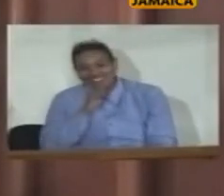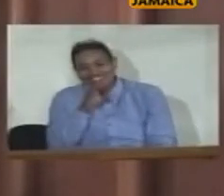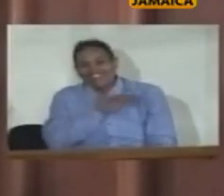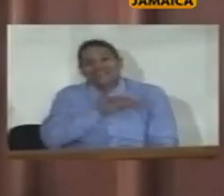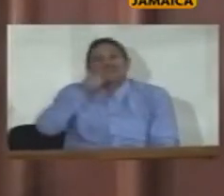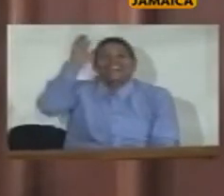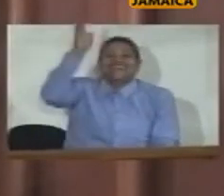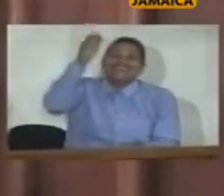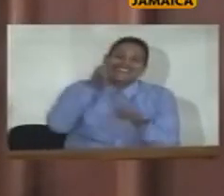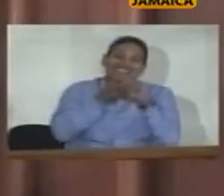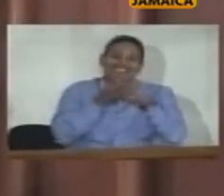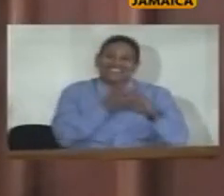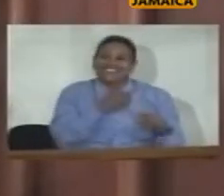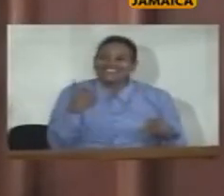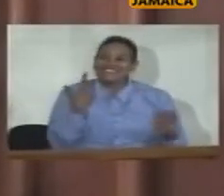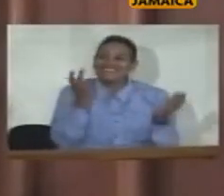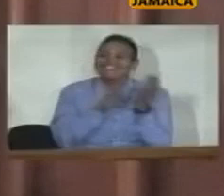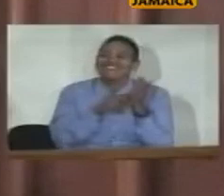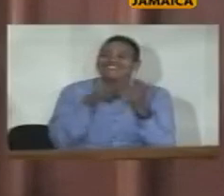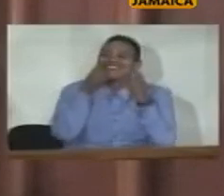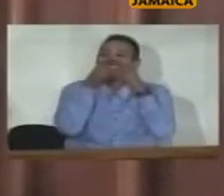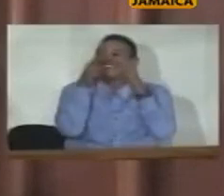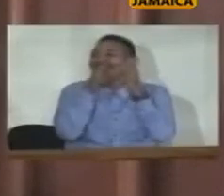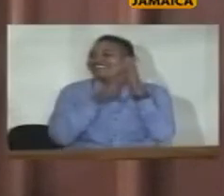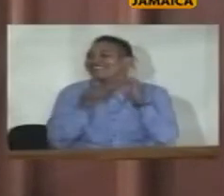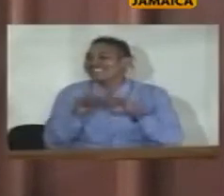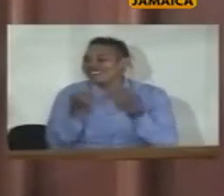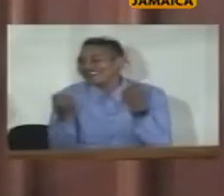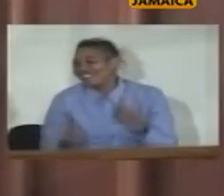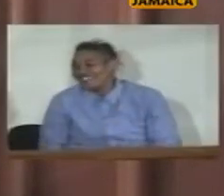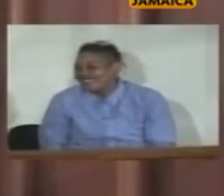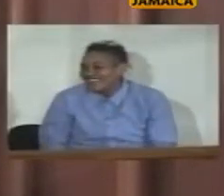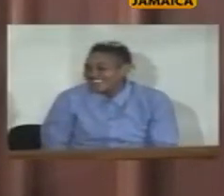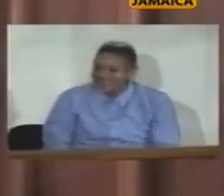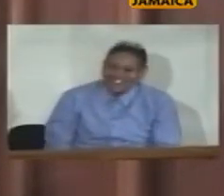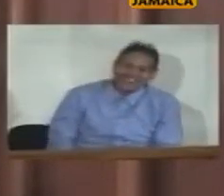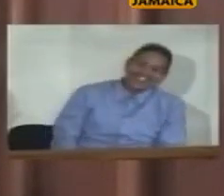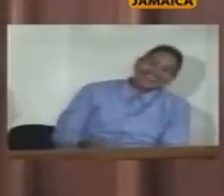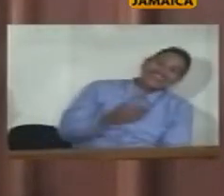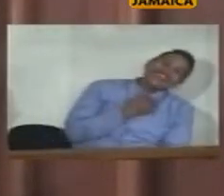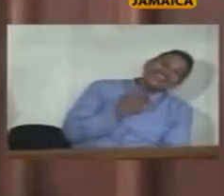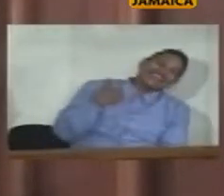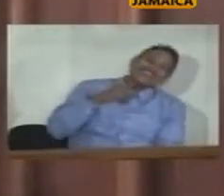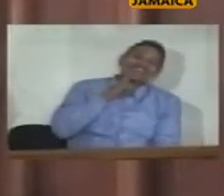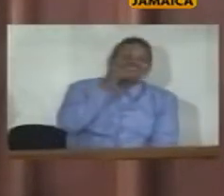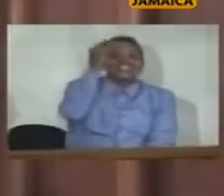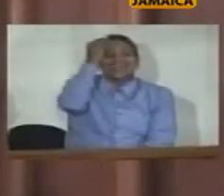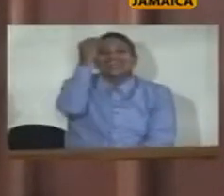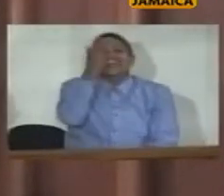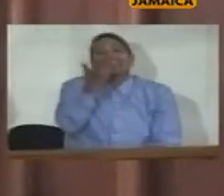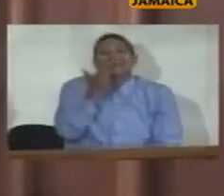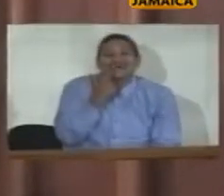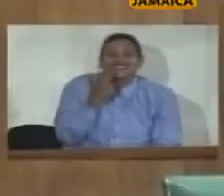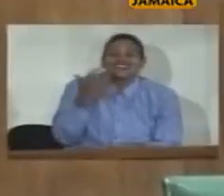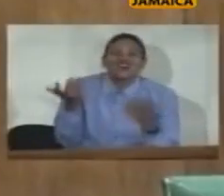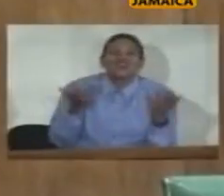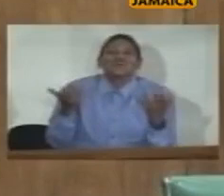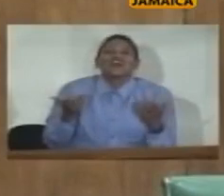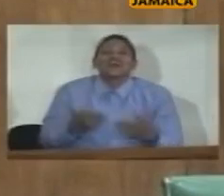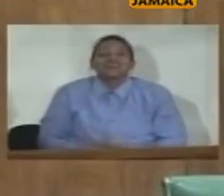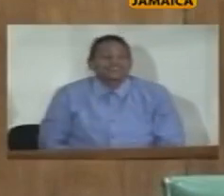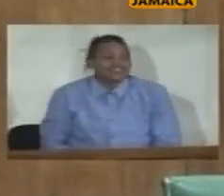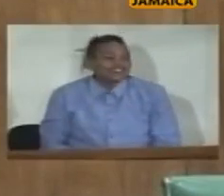rose on a point of order. The member indicated that